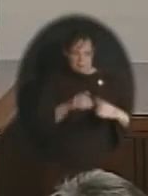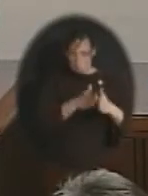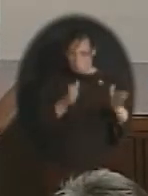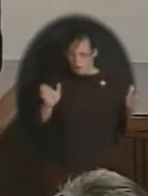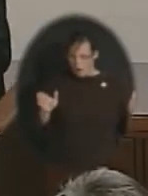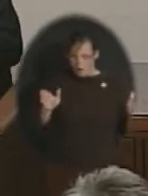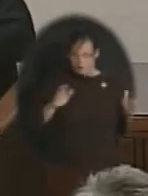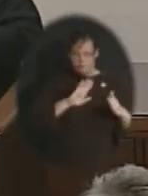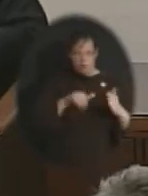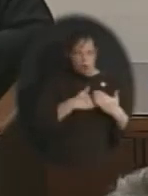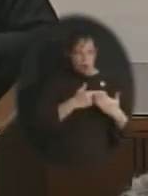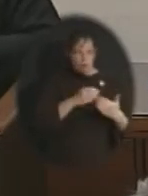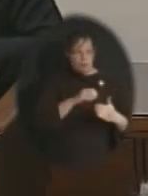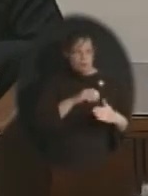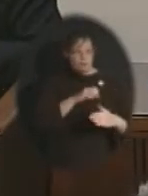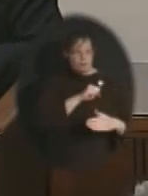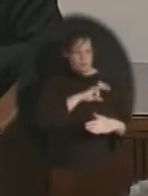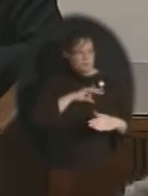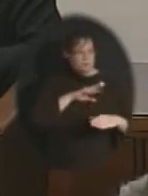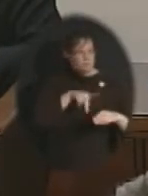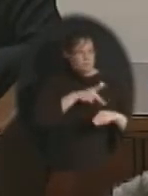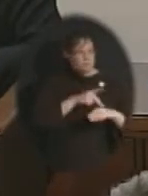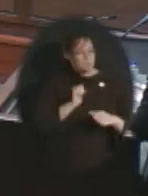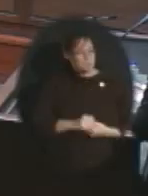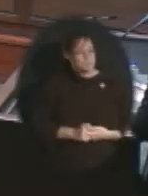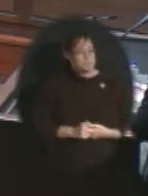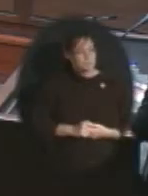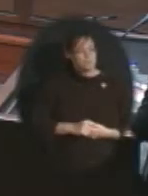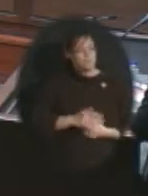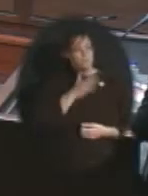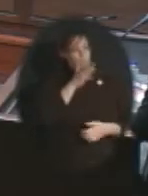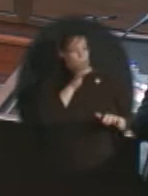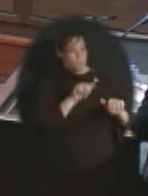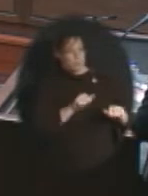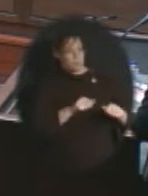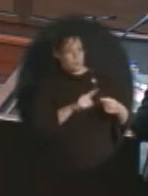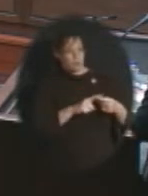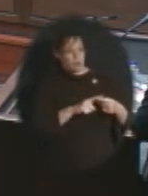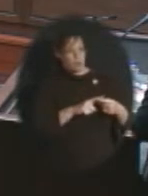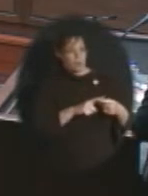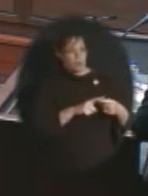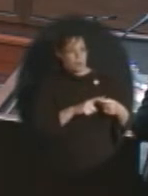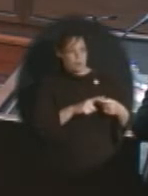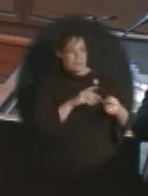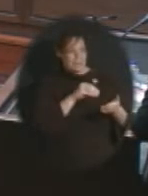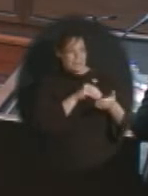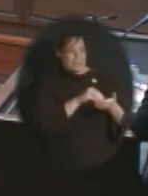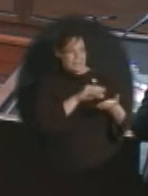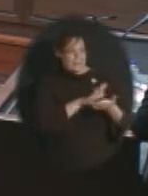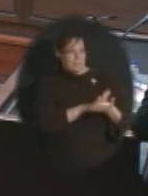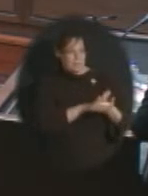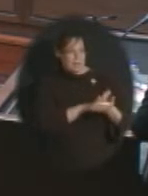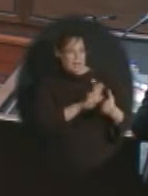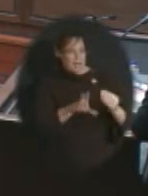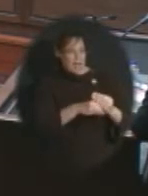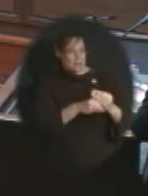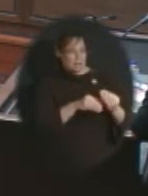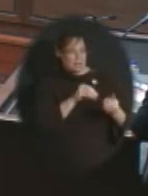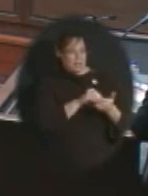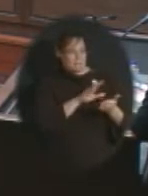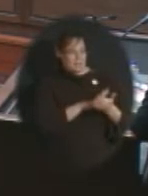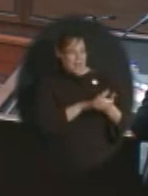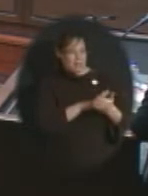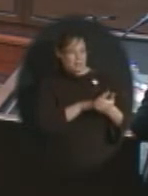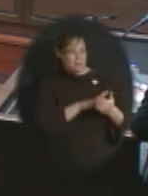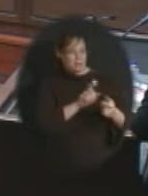fingertips of all of our administrators. Good, good. And will we be able to attribute the impact of this to the certain scores?